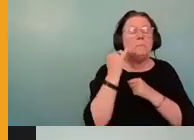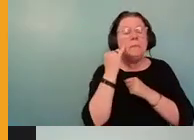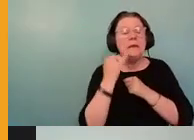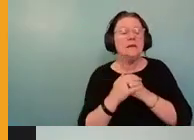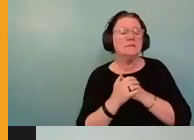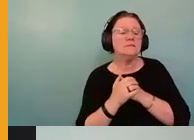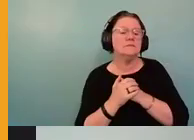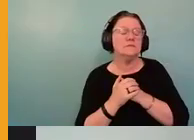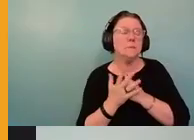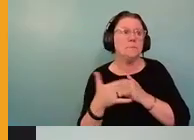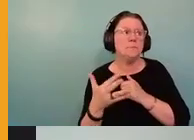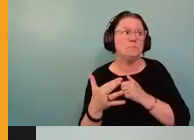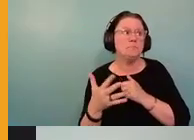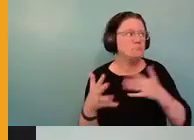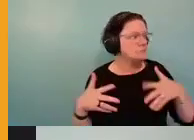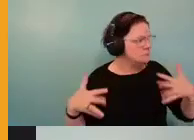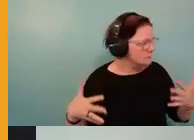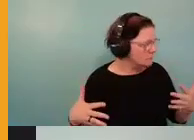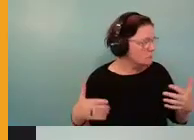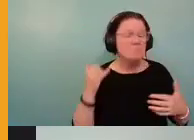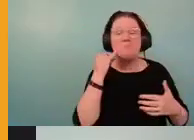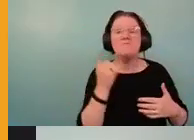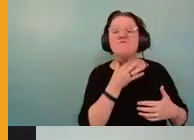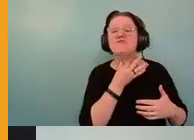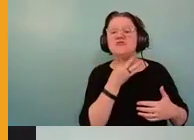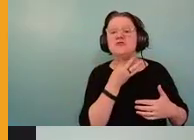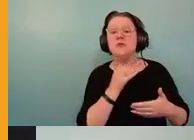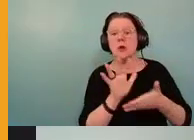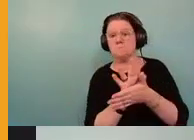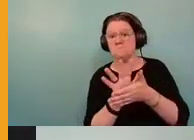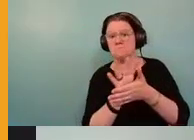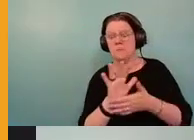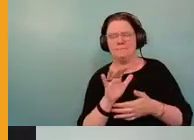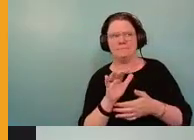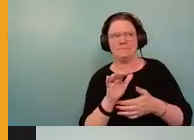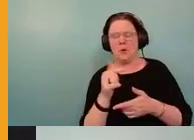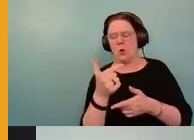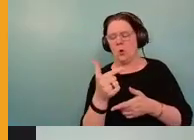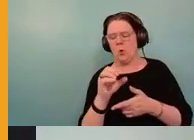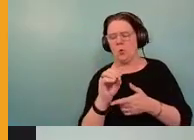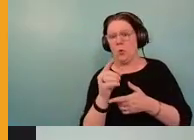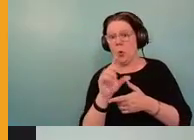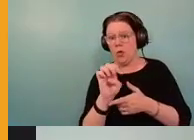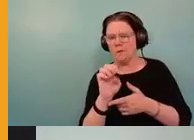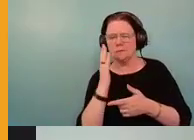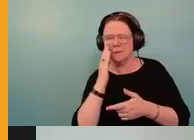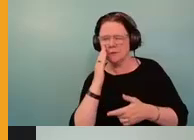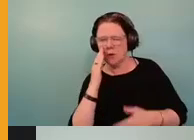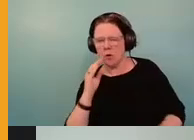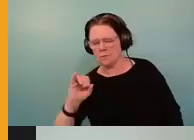to um, Google Geraldo. I don't know. I'm older than many people on